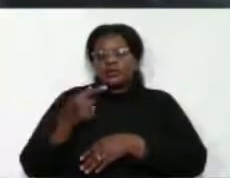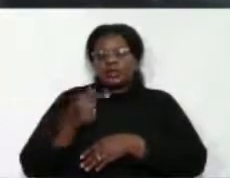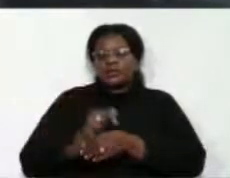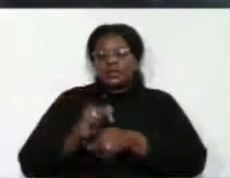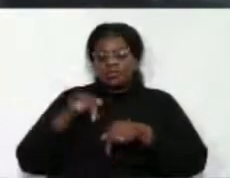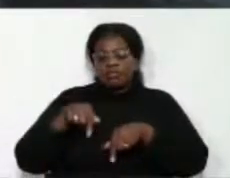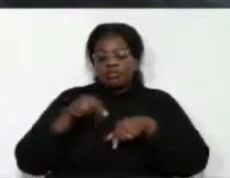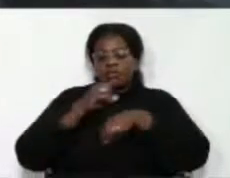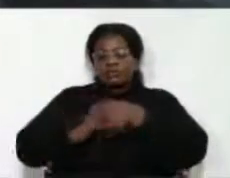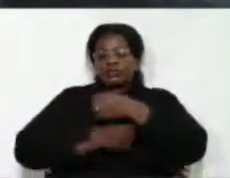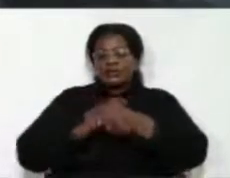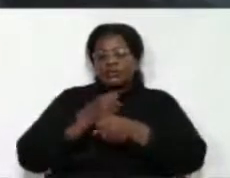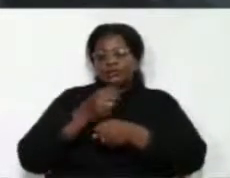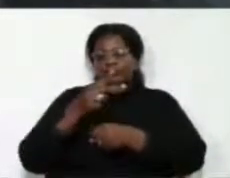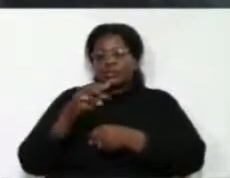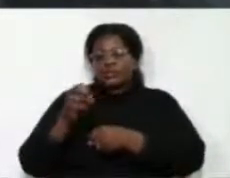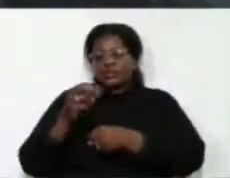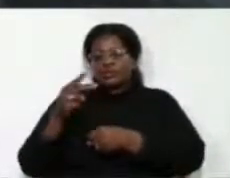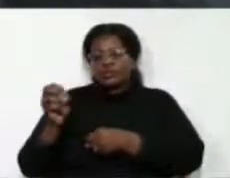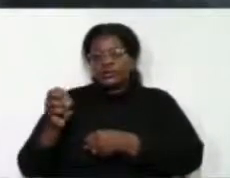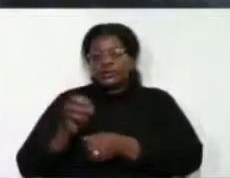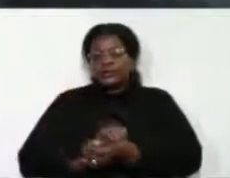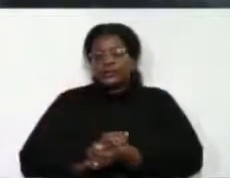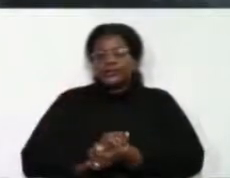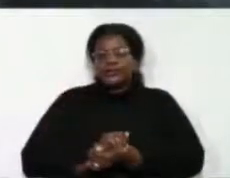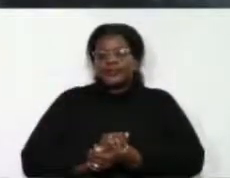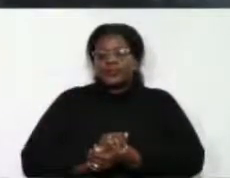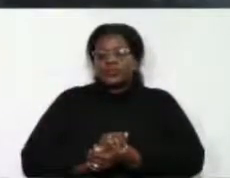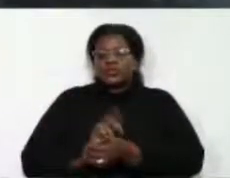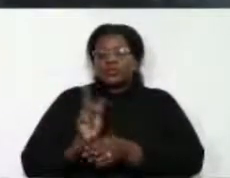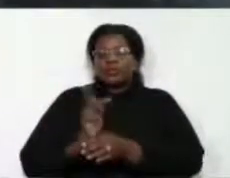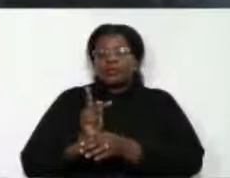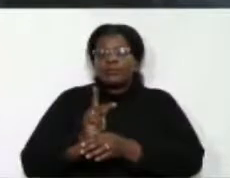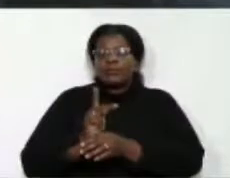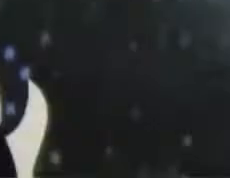year. So yeah, that's it. We'll take a break.